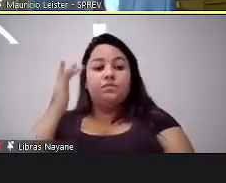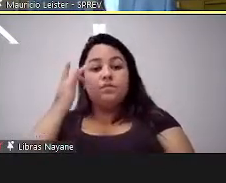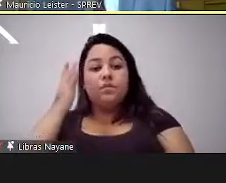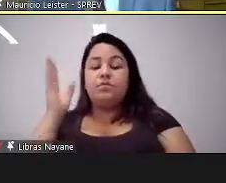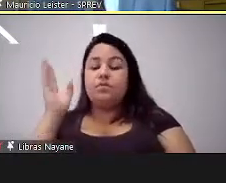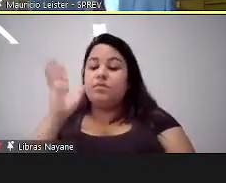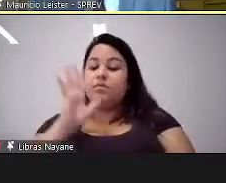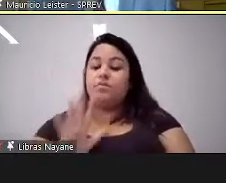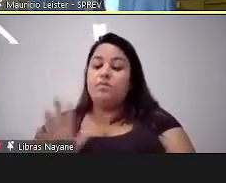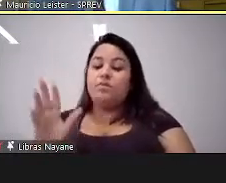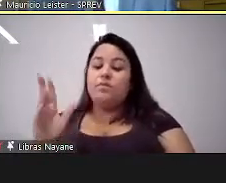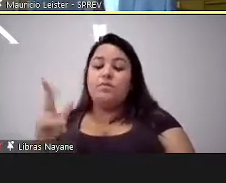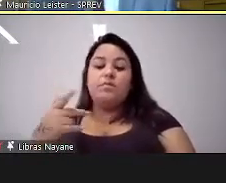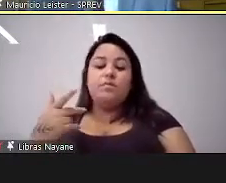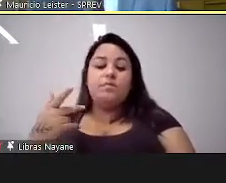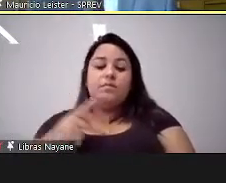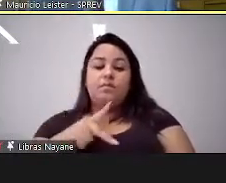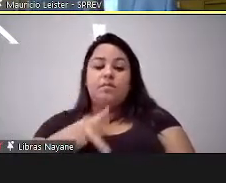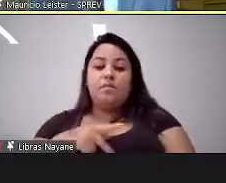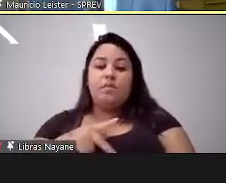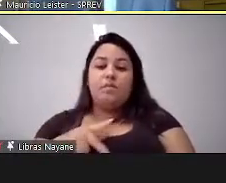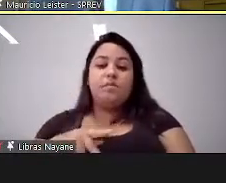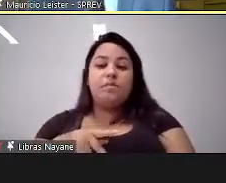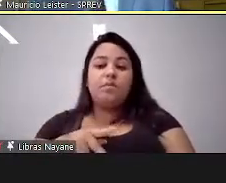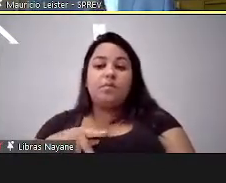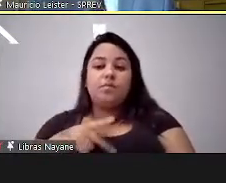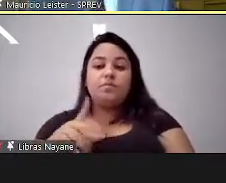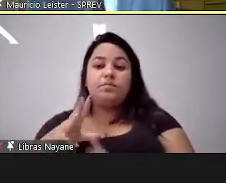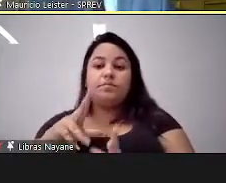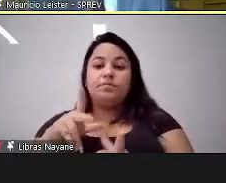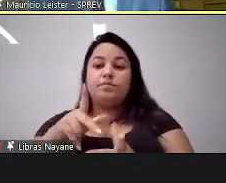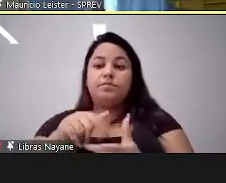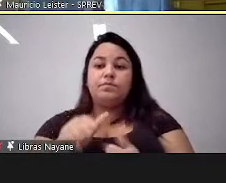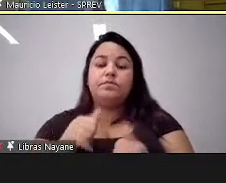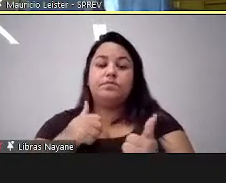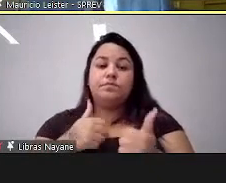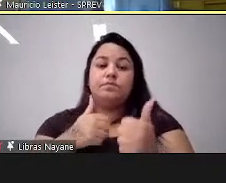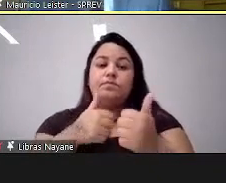income market, which is still low here.